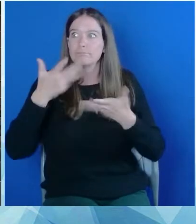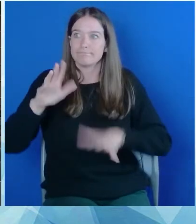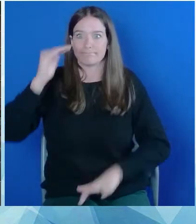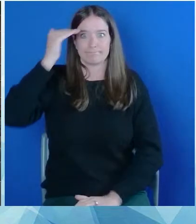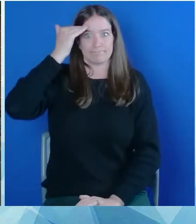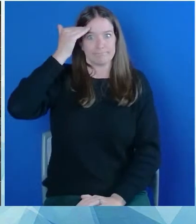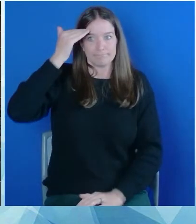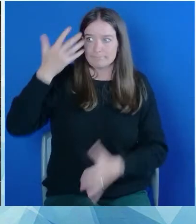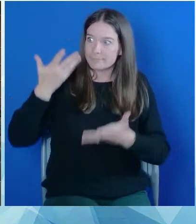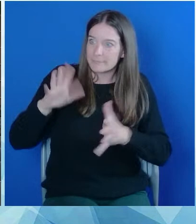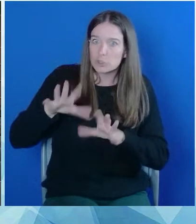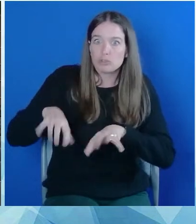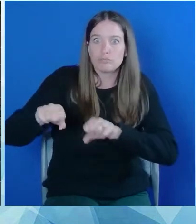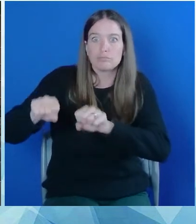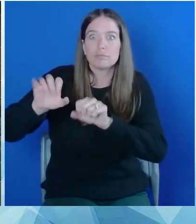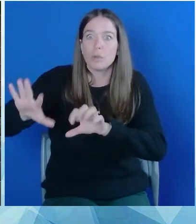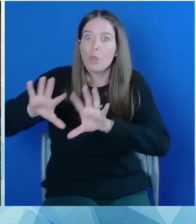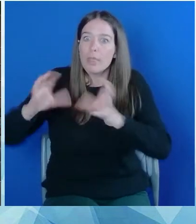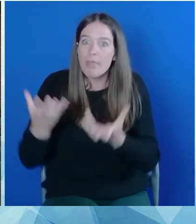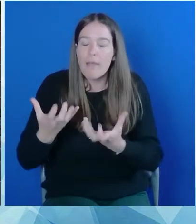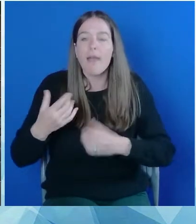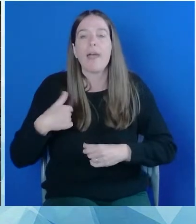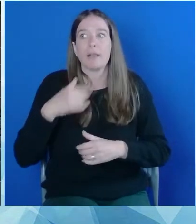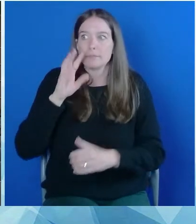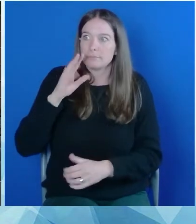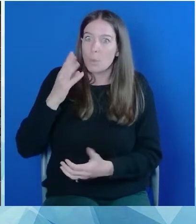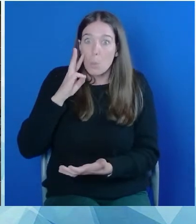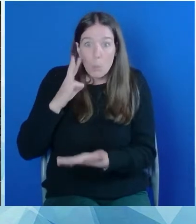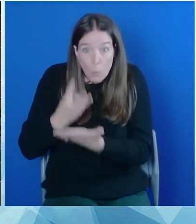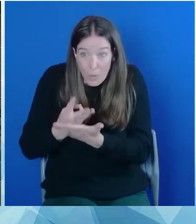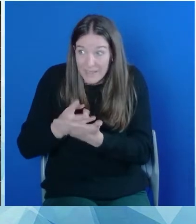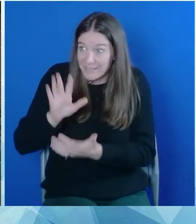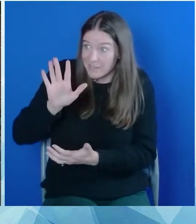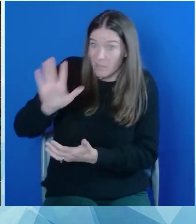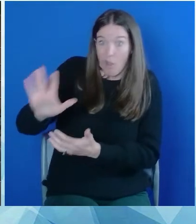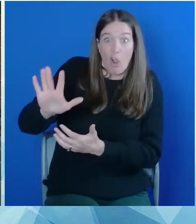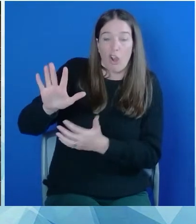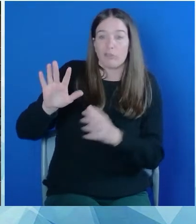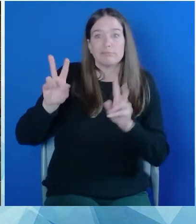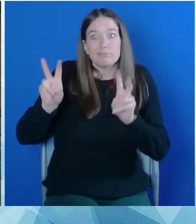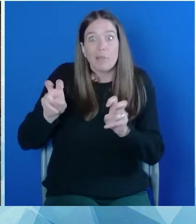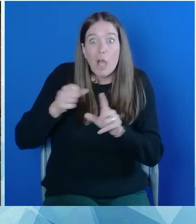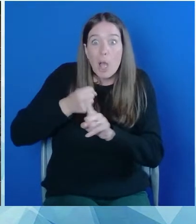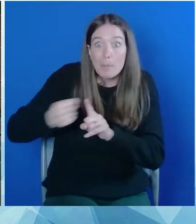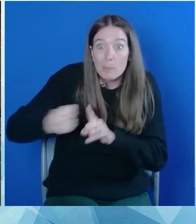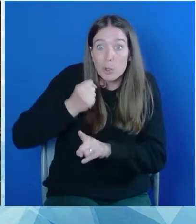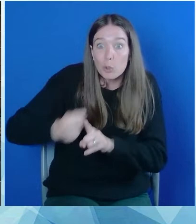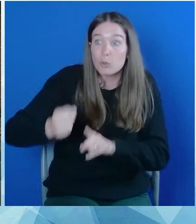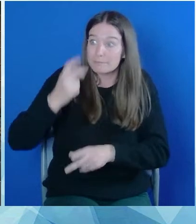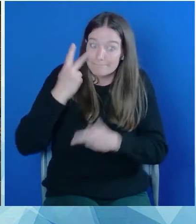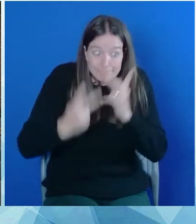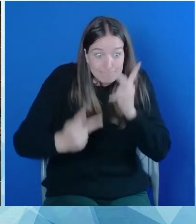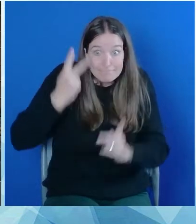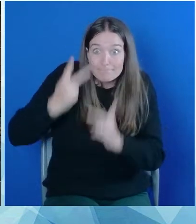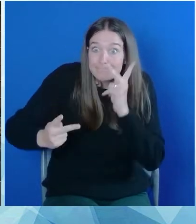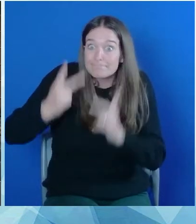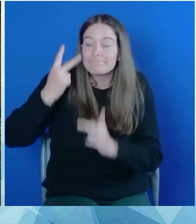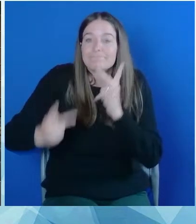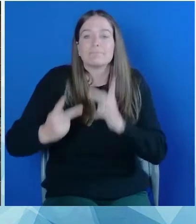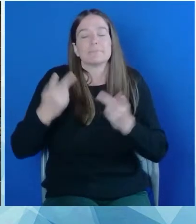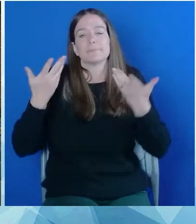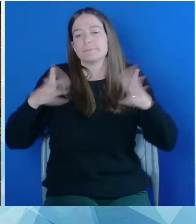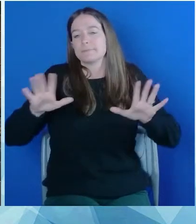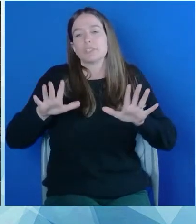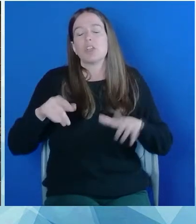she abused in the past or the abuses they have witnessed. This school has continually allowed her to get away with this